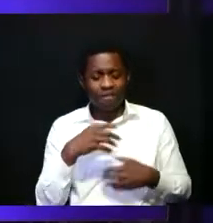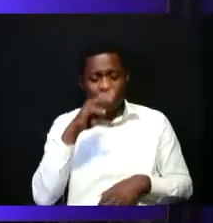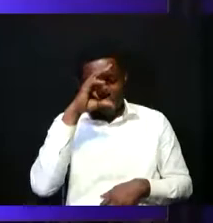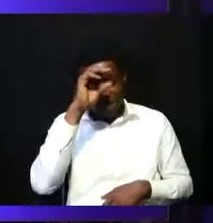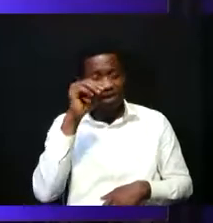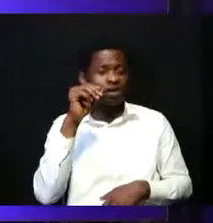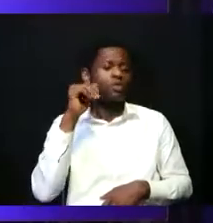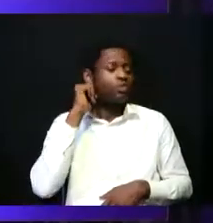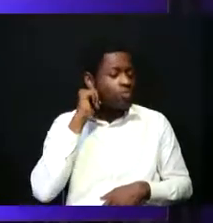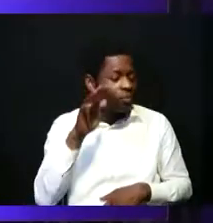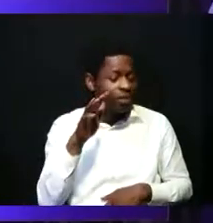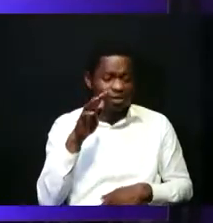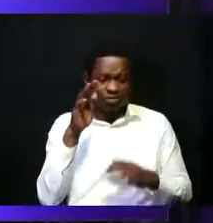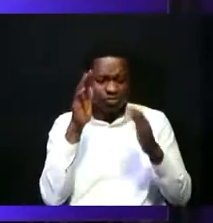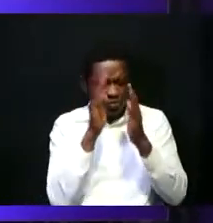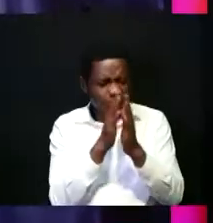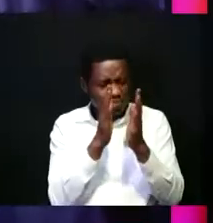praying parents.